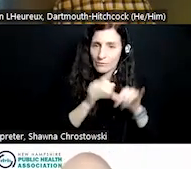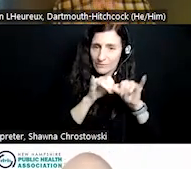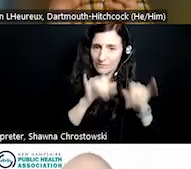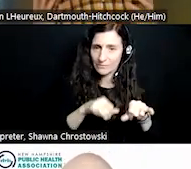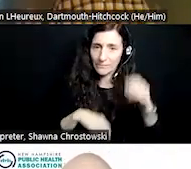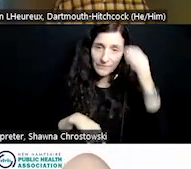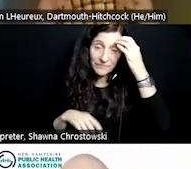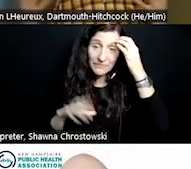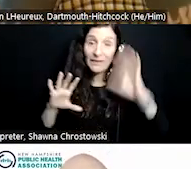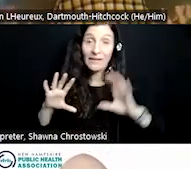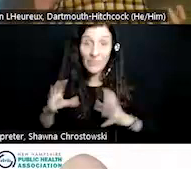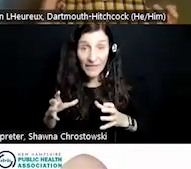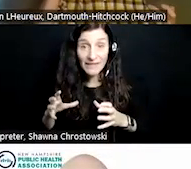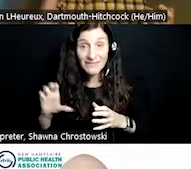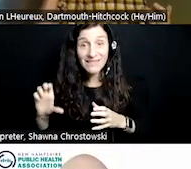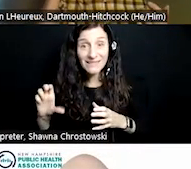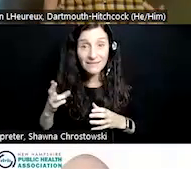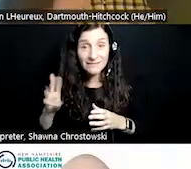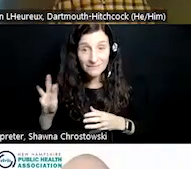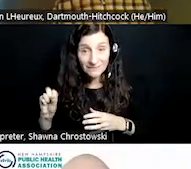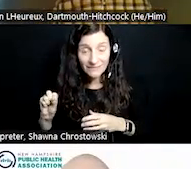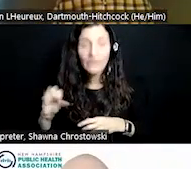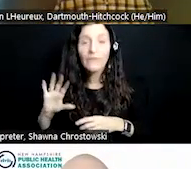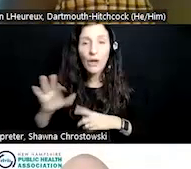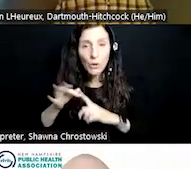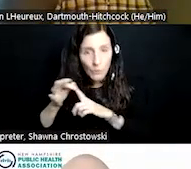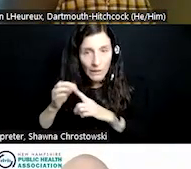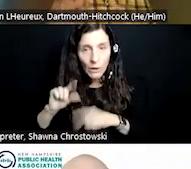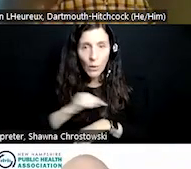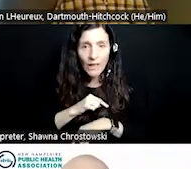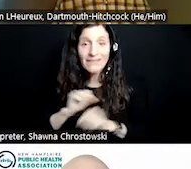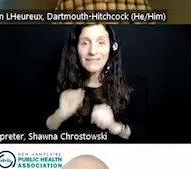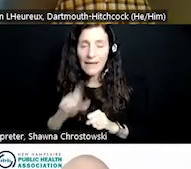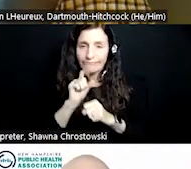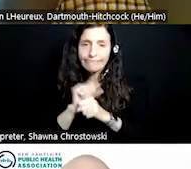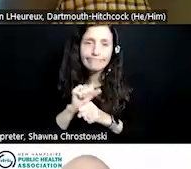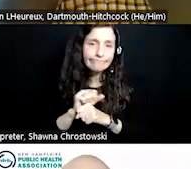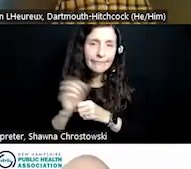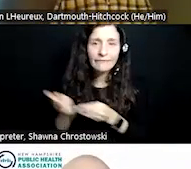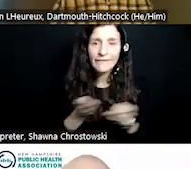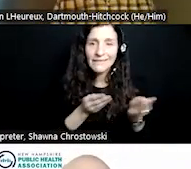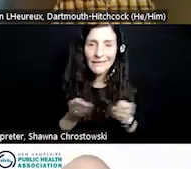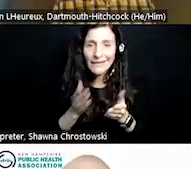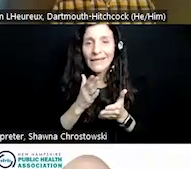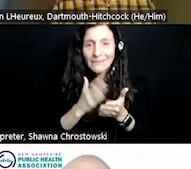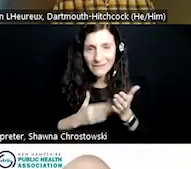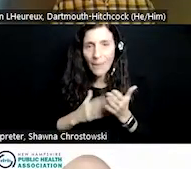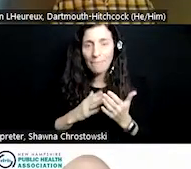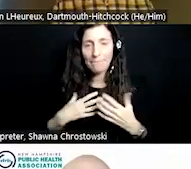with their skills and this unique qualities, can really help to facilitate some of those health improvements as